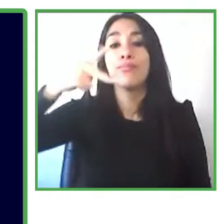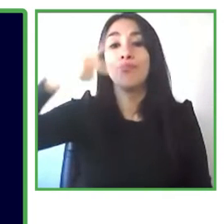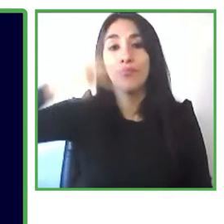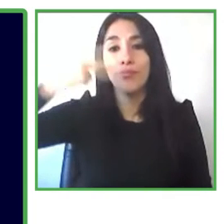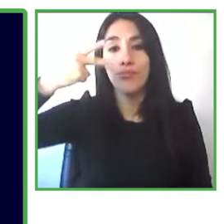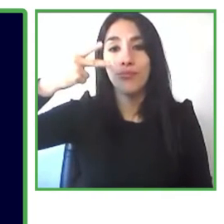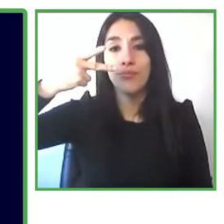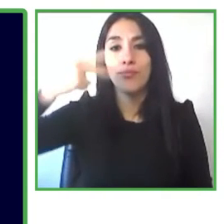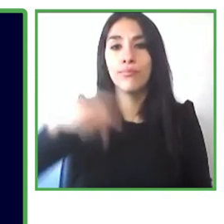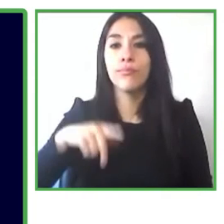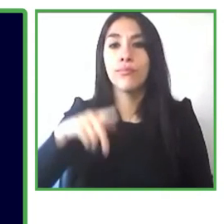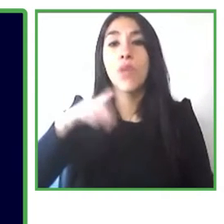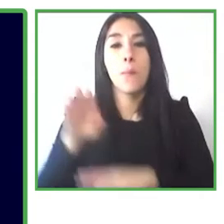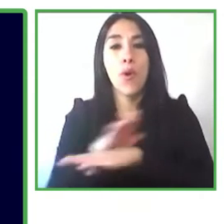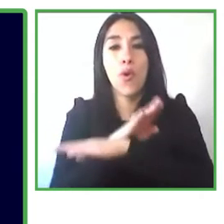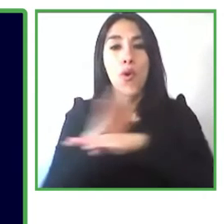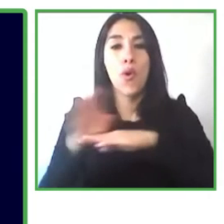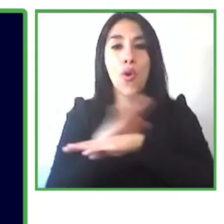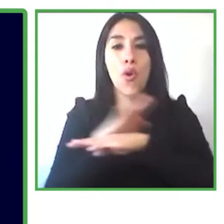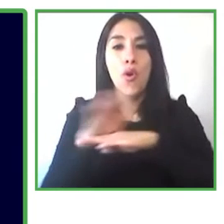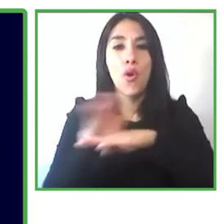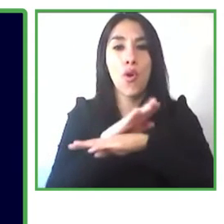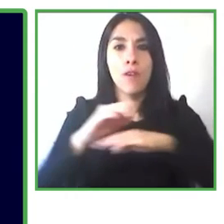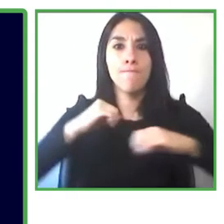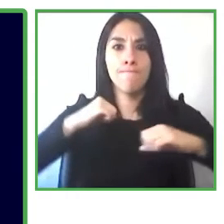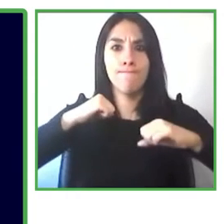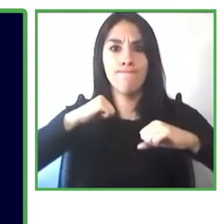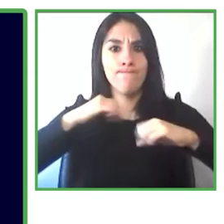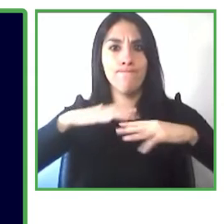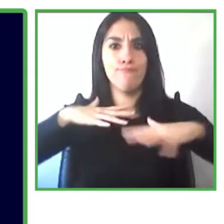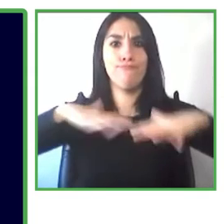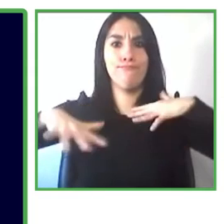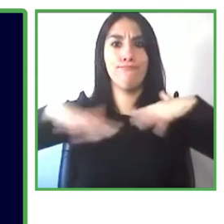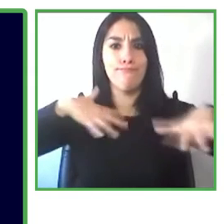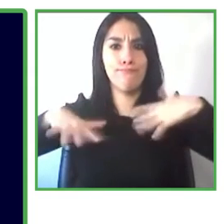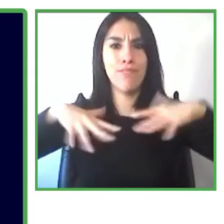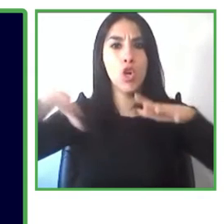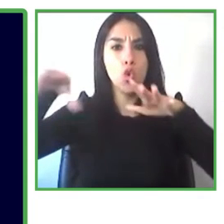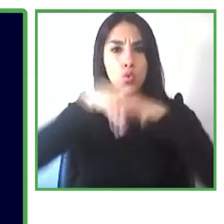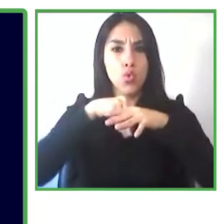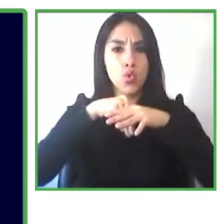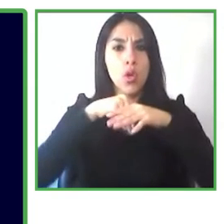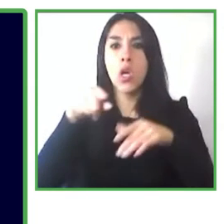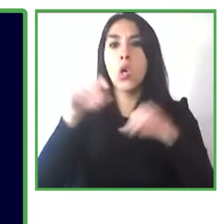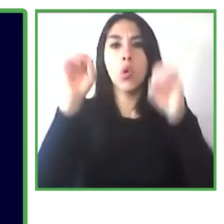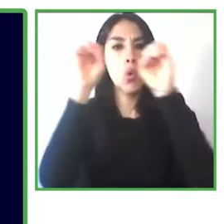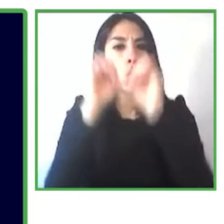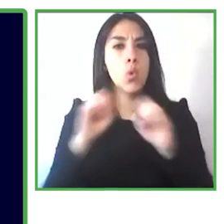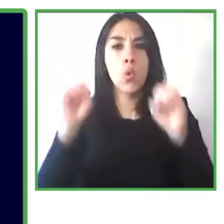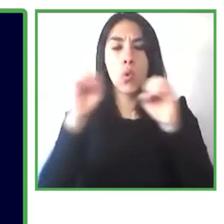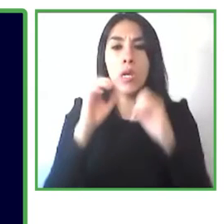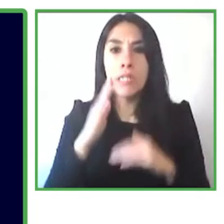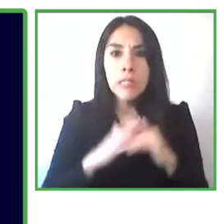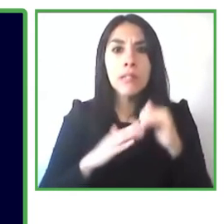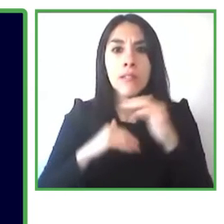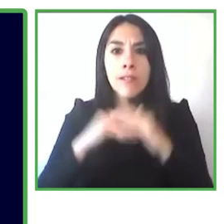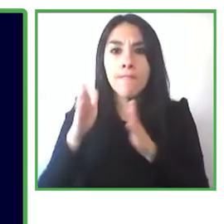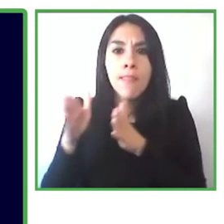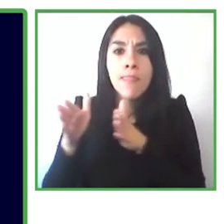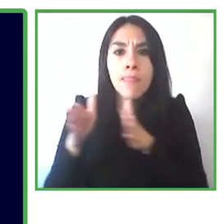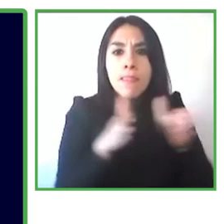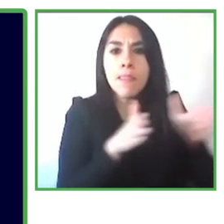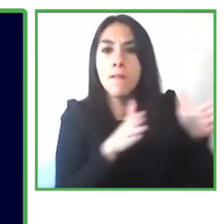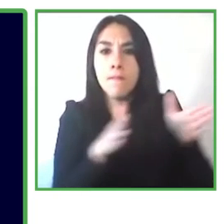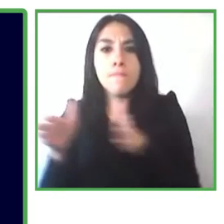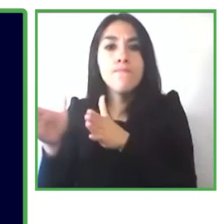Most of the companies that were wanting to take a step towards inclusion did not know what they